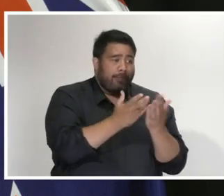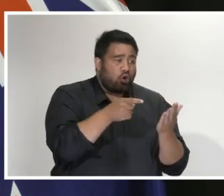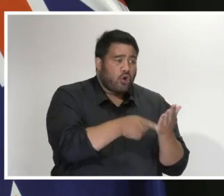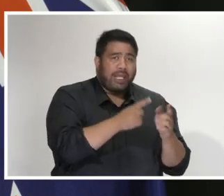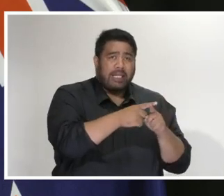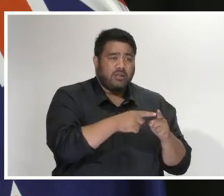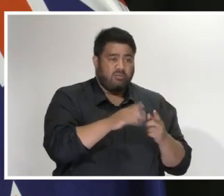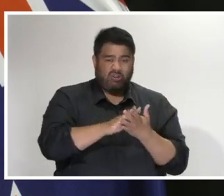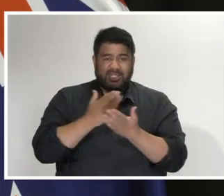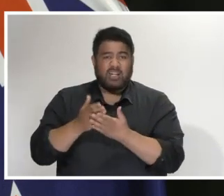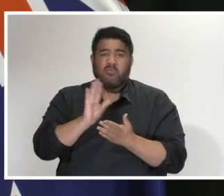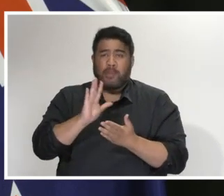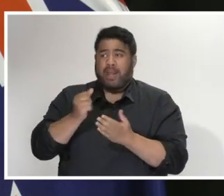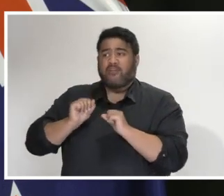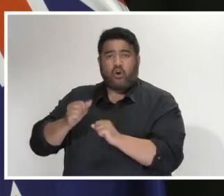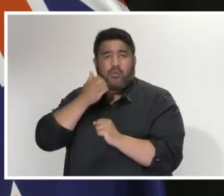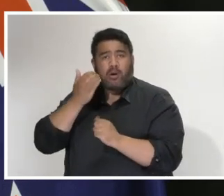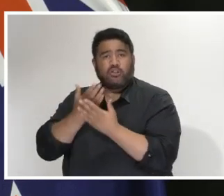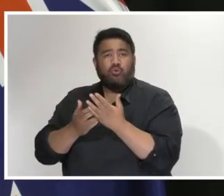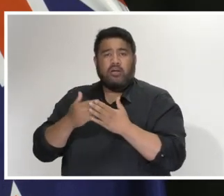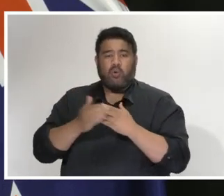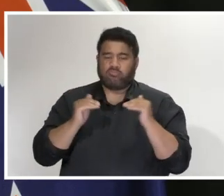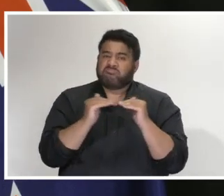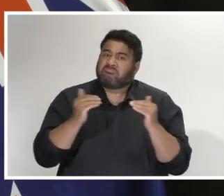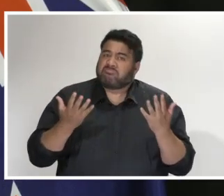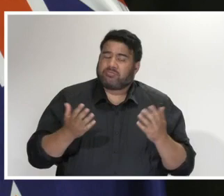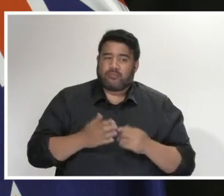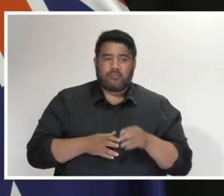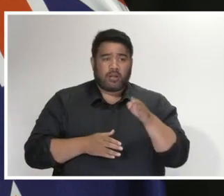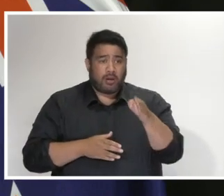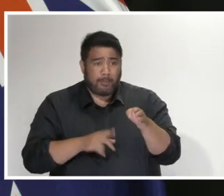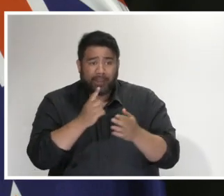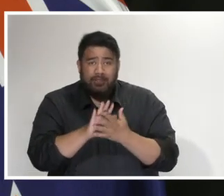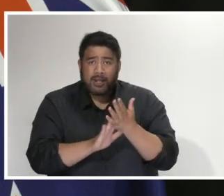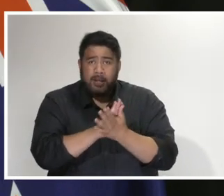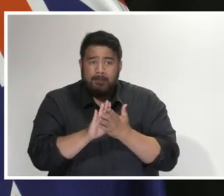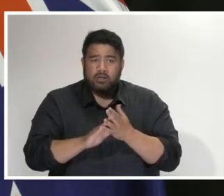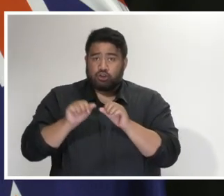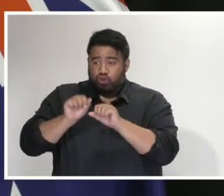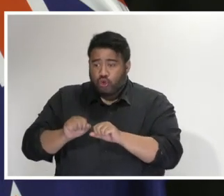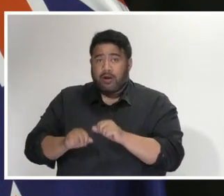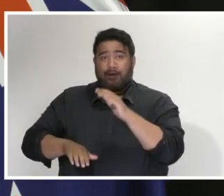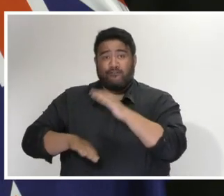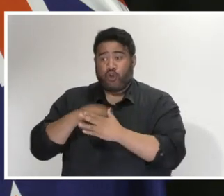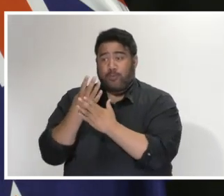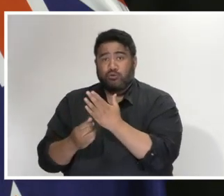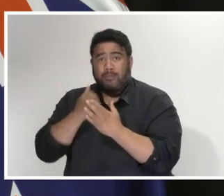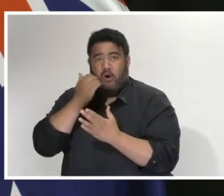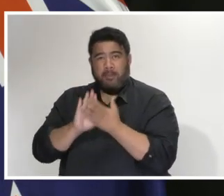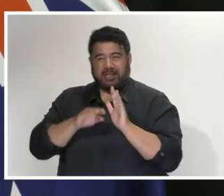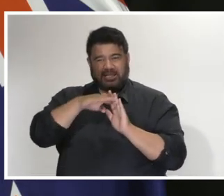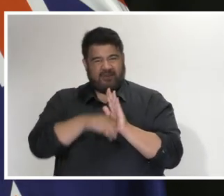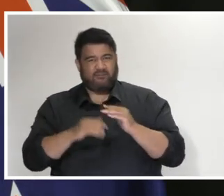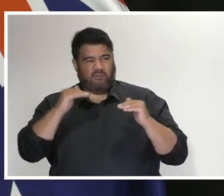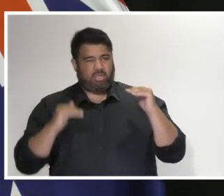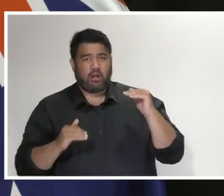you're getting in English, but you'll get a storybook. So, doesn't that then disadvantage students that are doing full immersion Māori? No, it doesn't, because they'll be getting